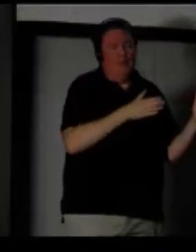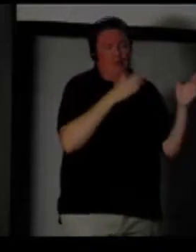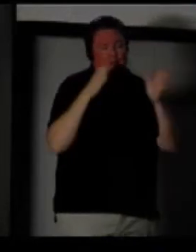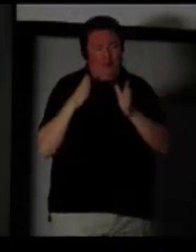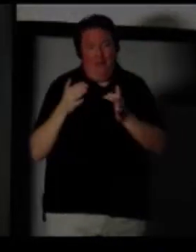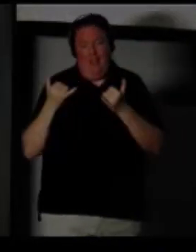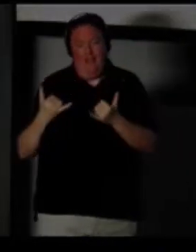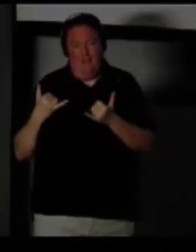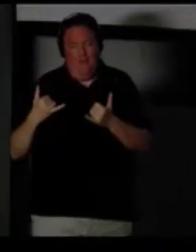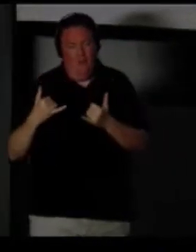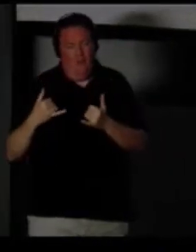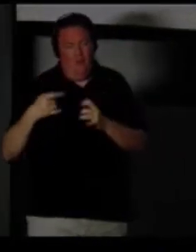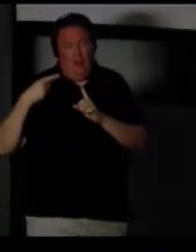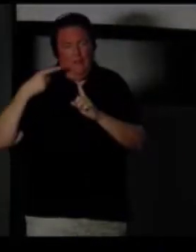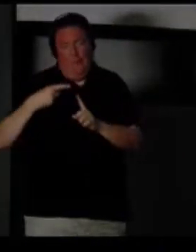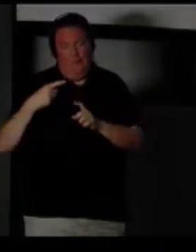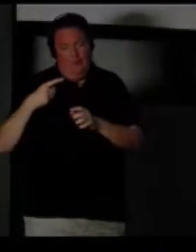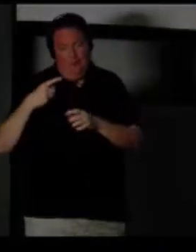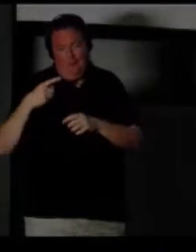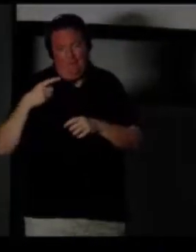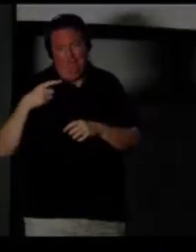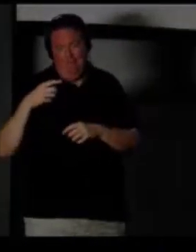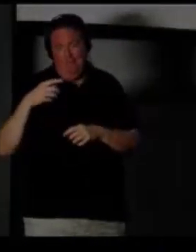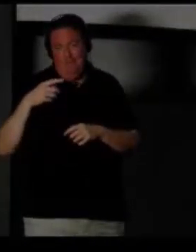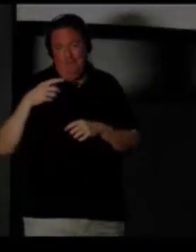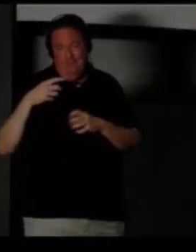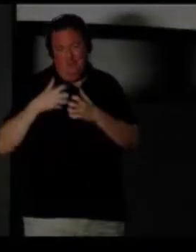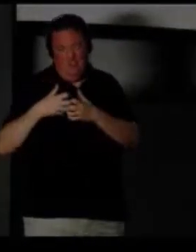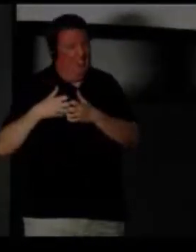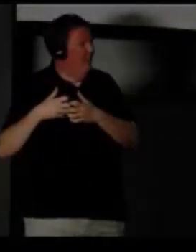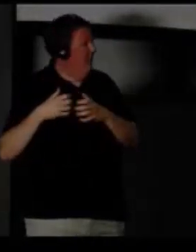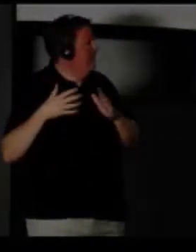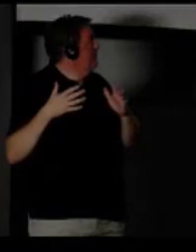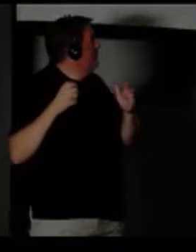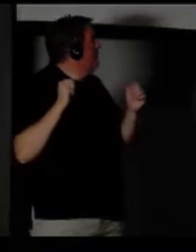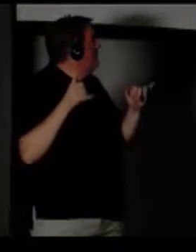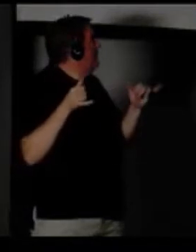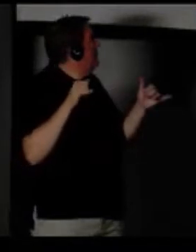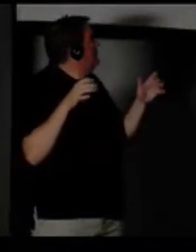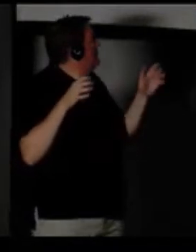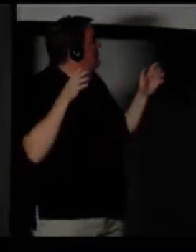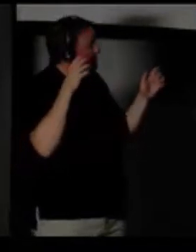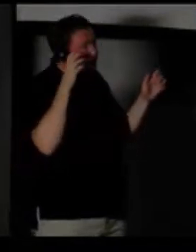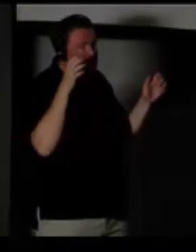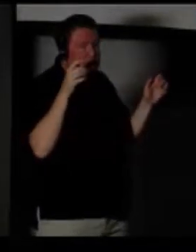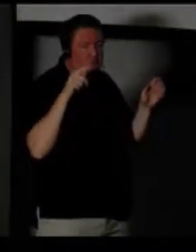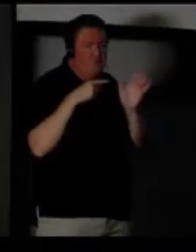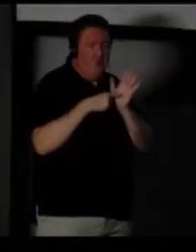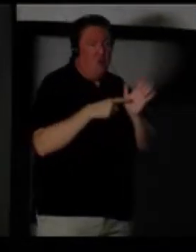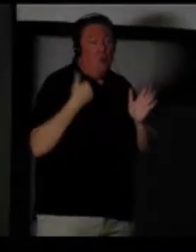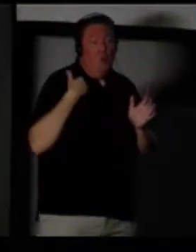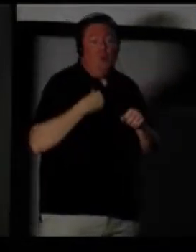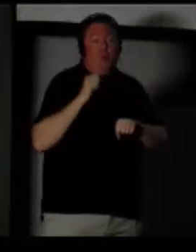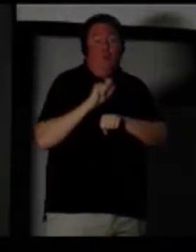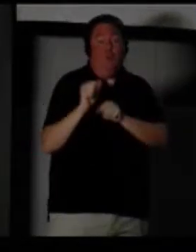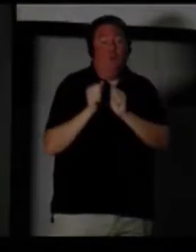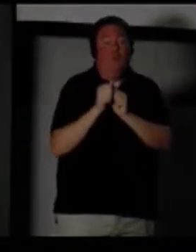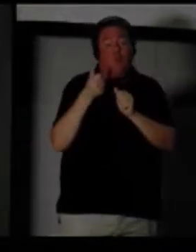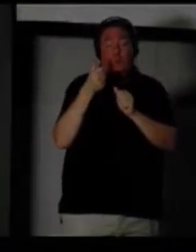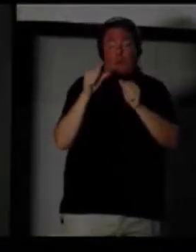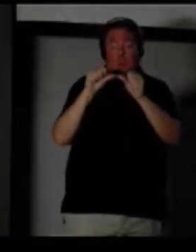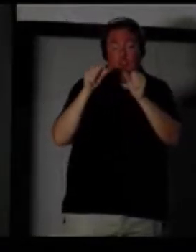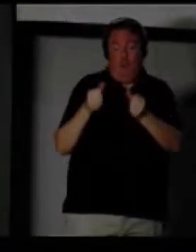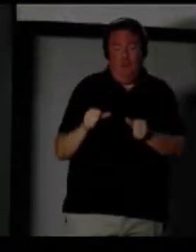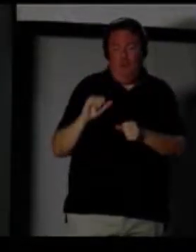pointing machine that could be used to replicate this bust. And we worked with a contemporary sculptor, John